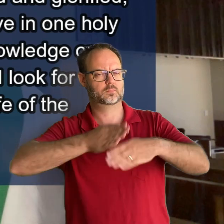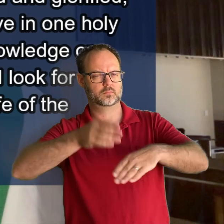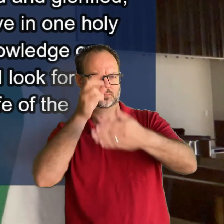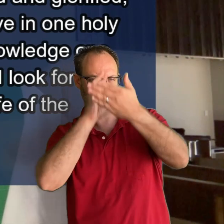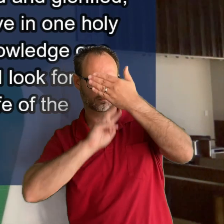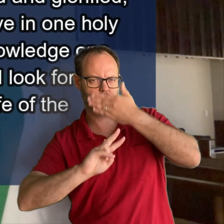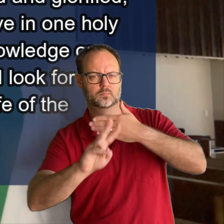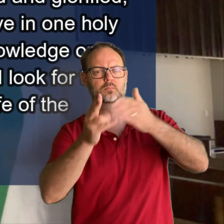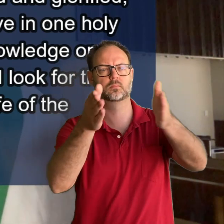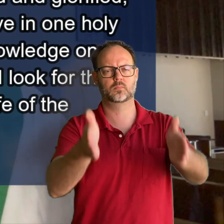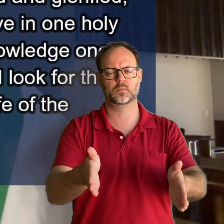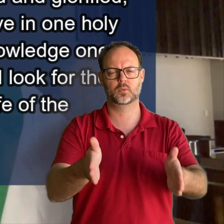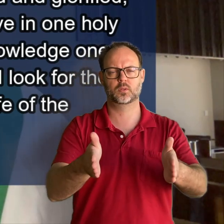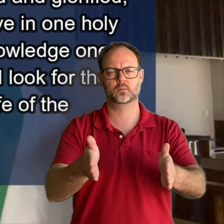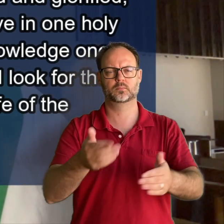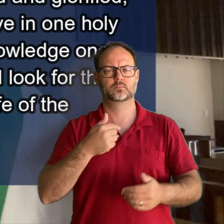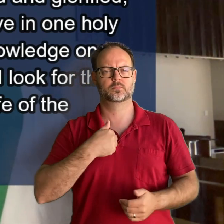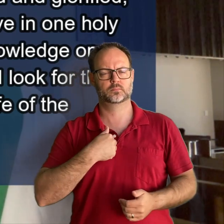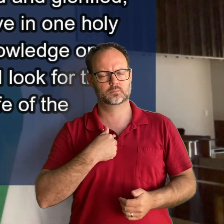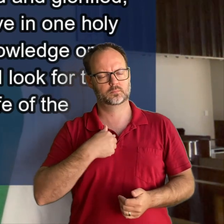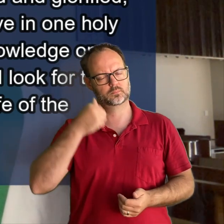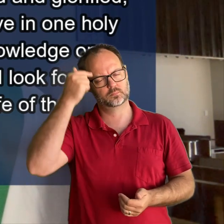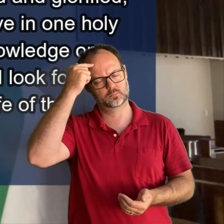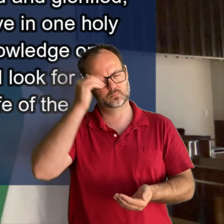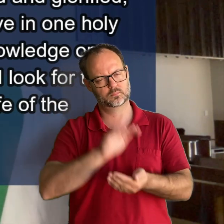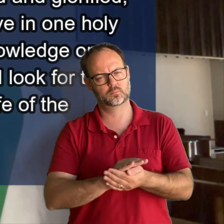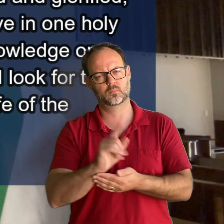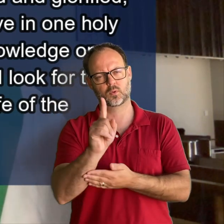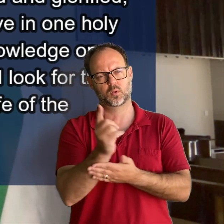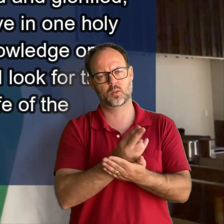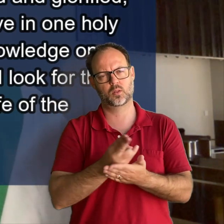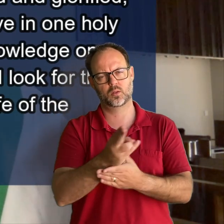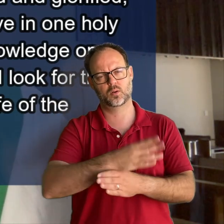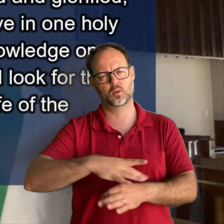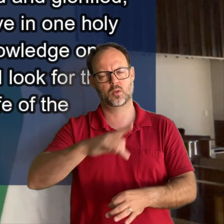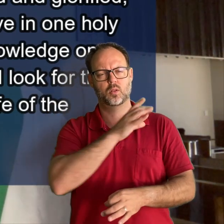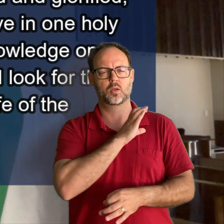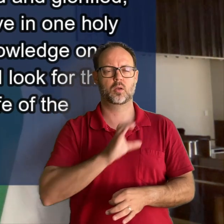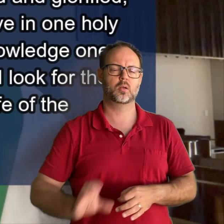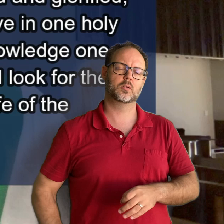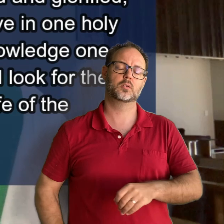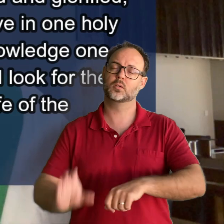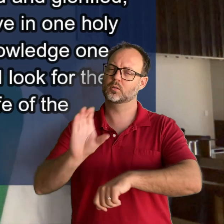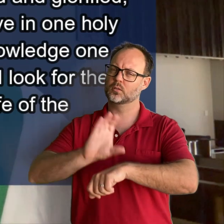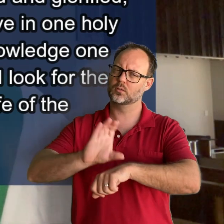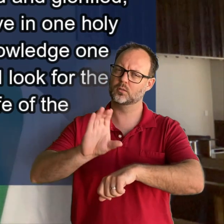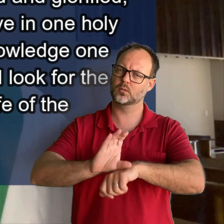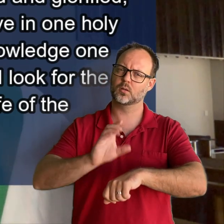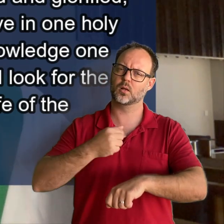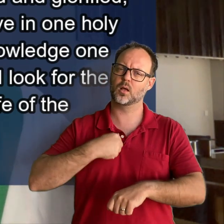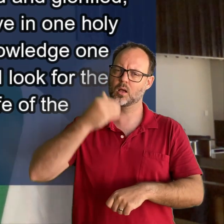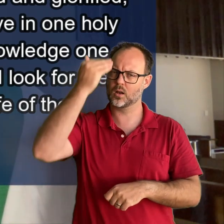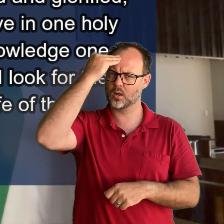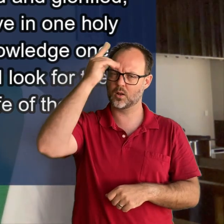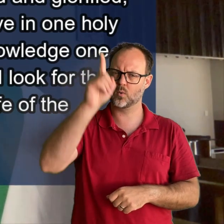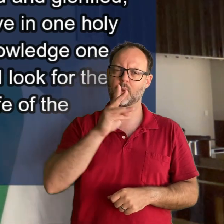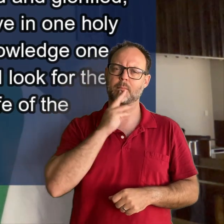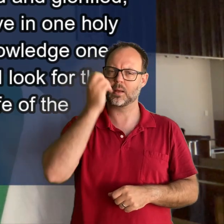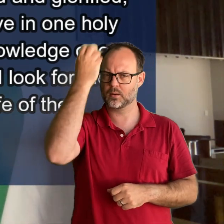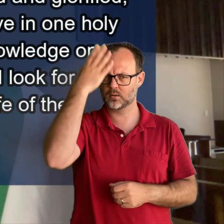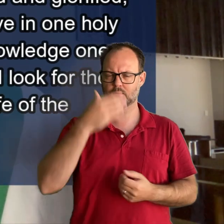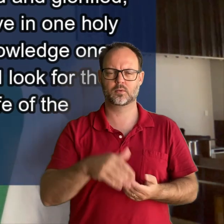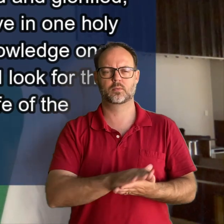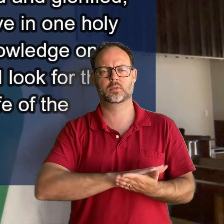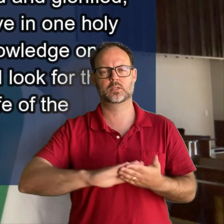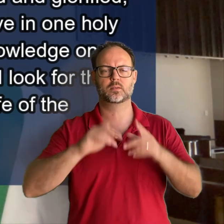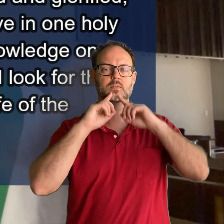glorified, who spoke by the prophets. And I believe in one holy Christian and apostolic church. I